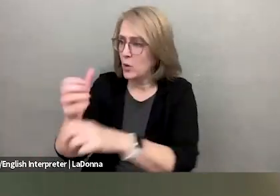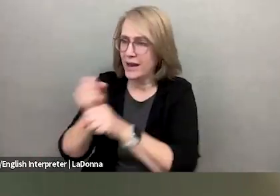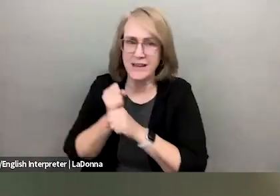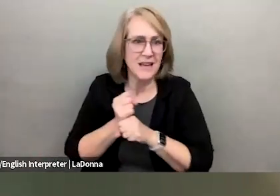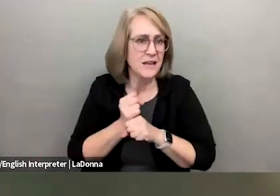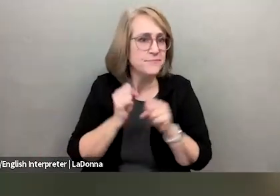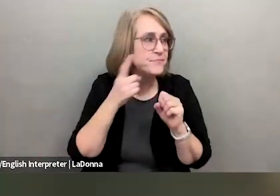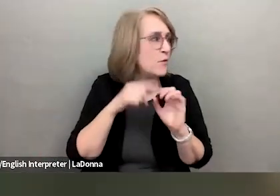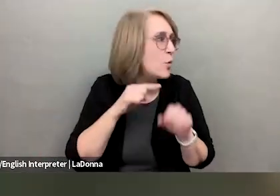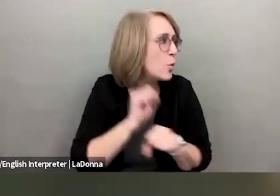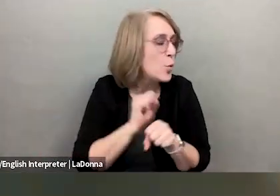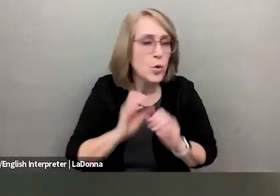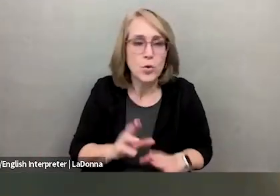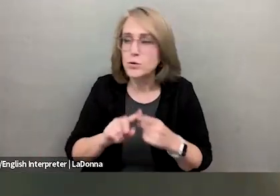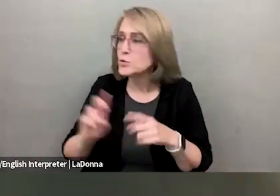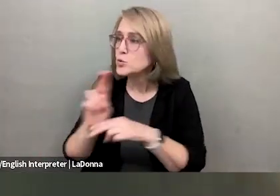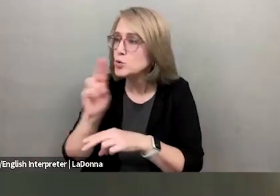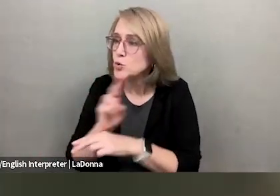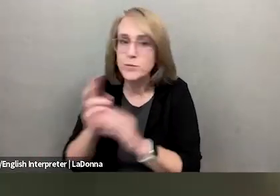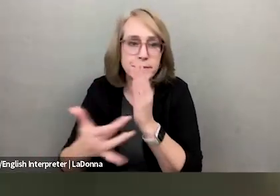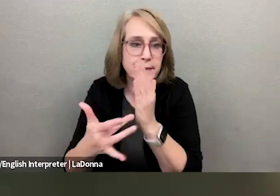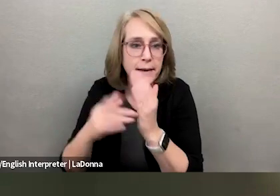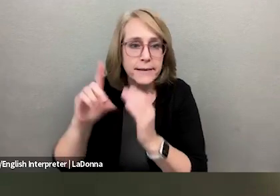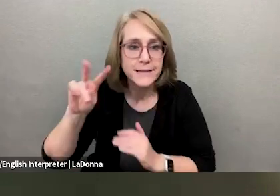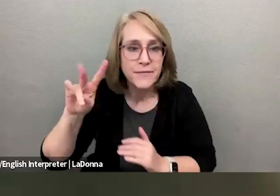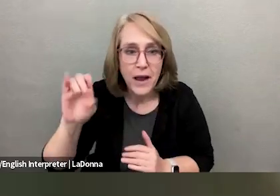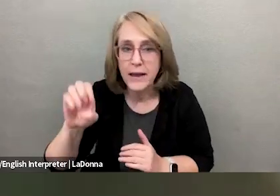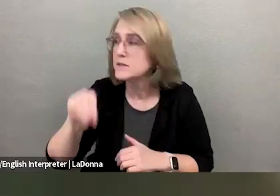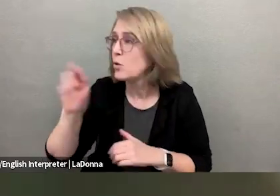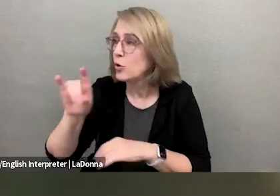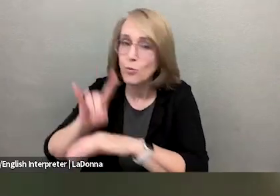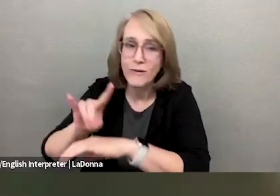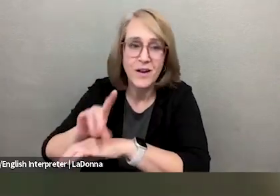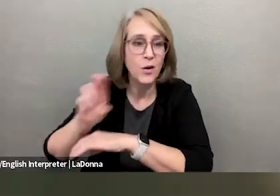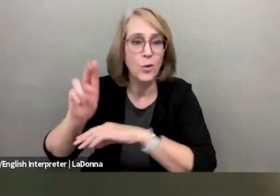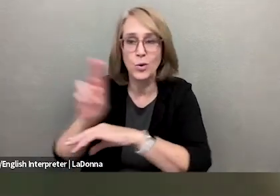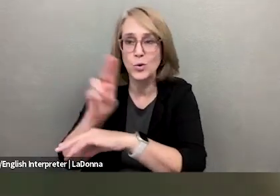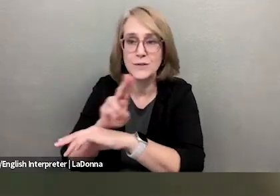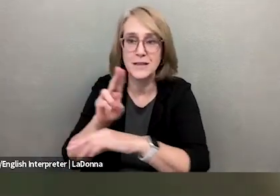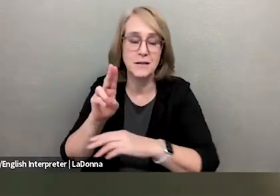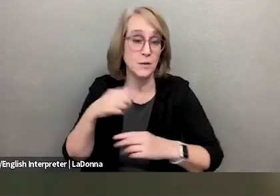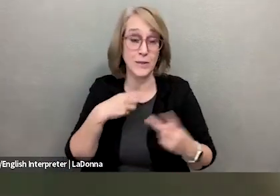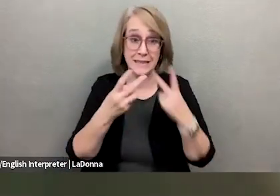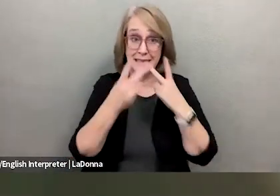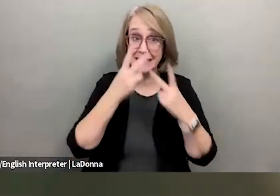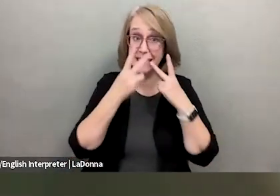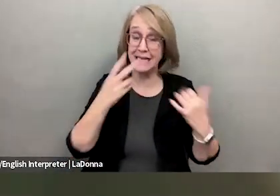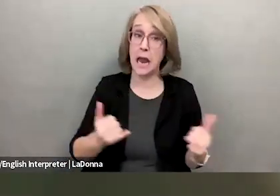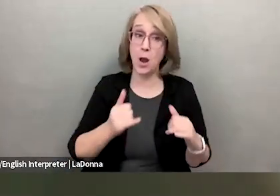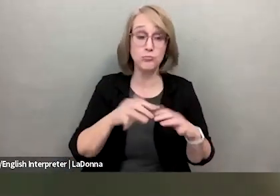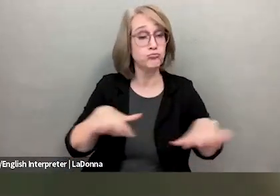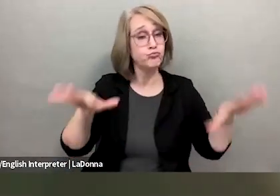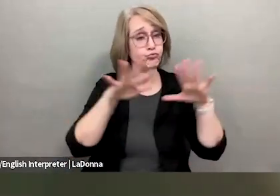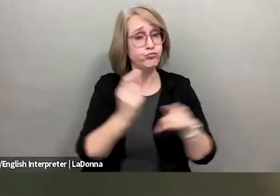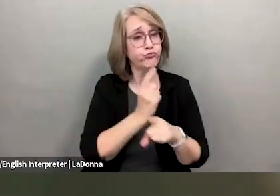for example, to use technological devices and Wi-Fi in ways of that I think we're seeing more and more, right? A